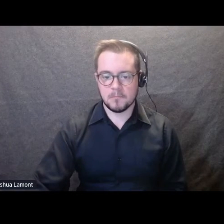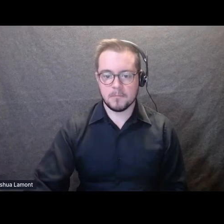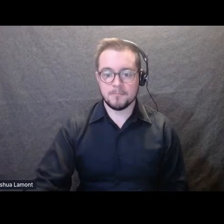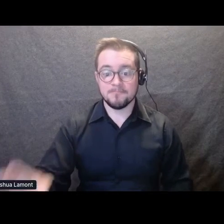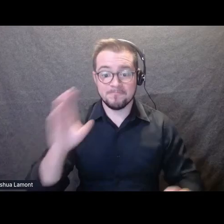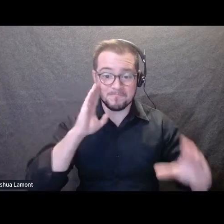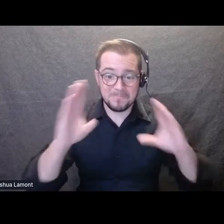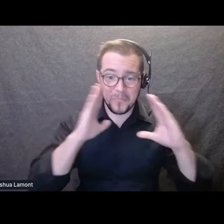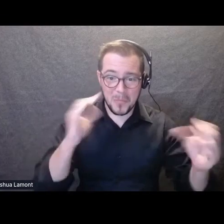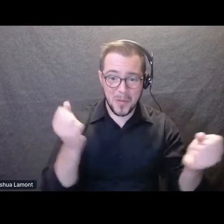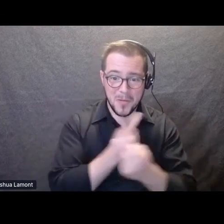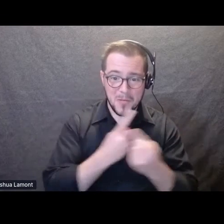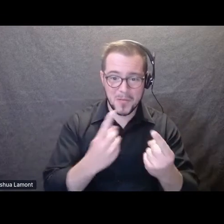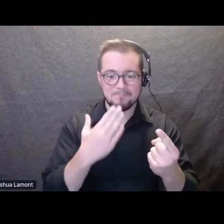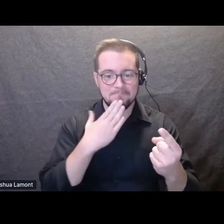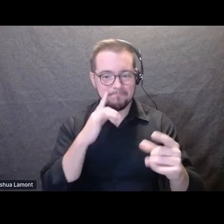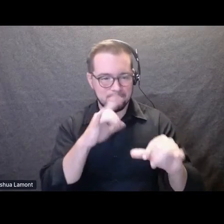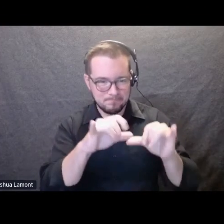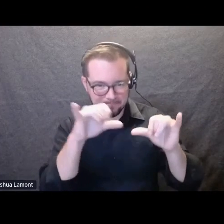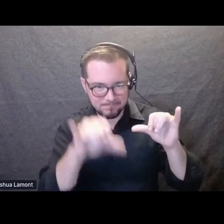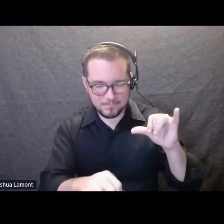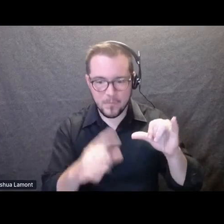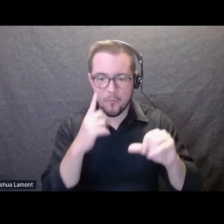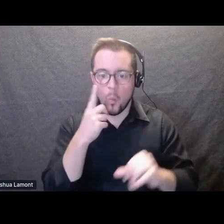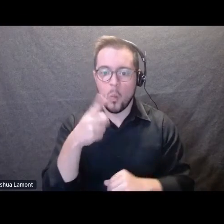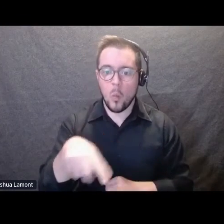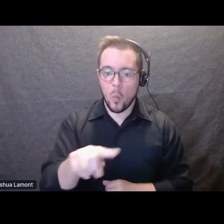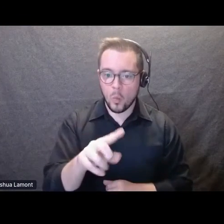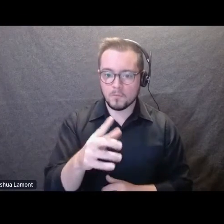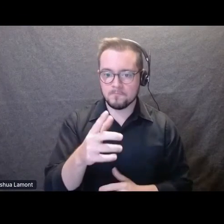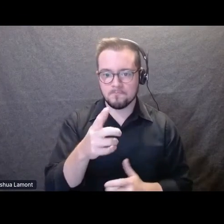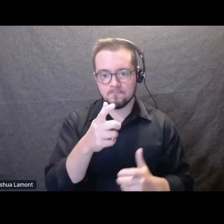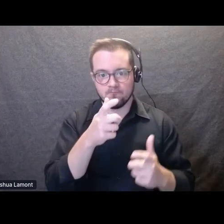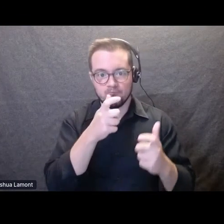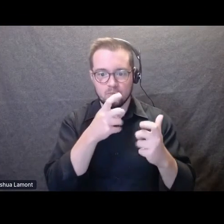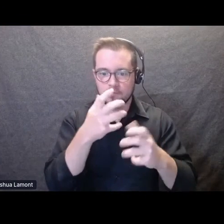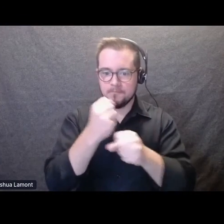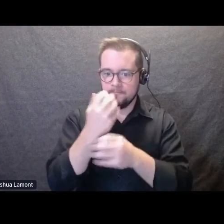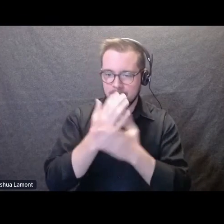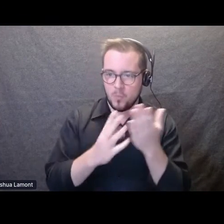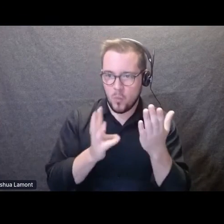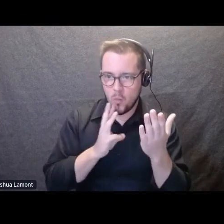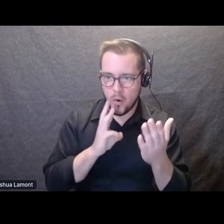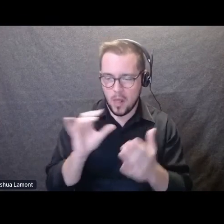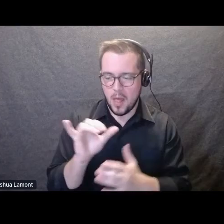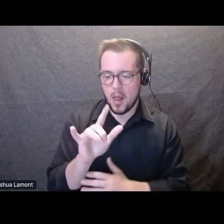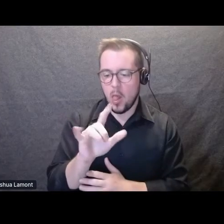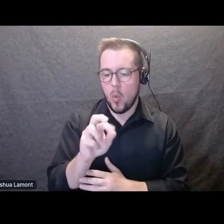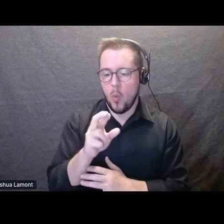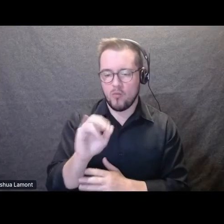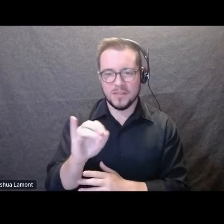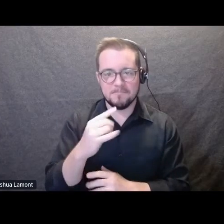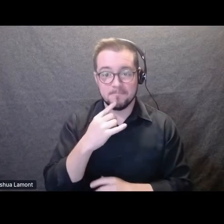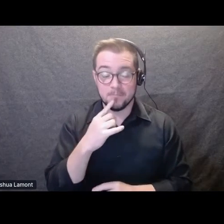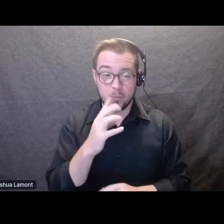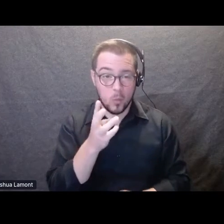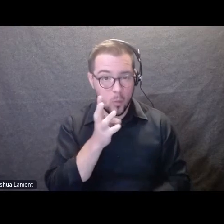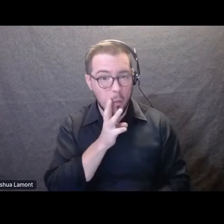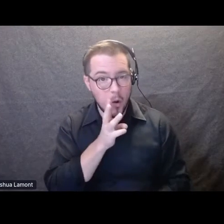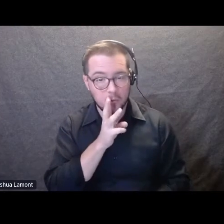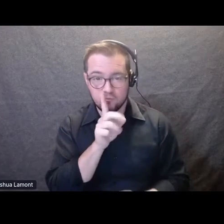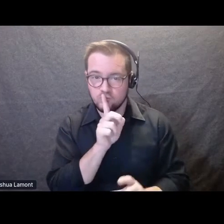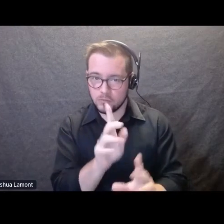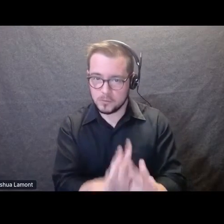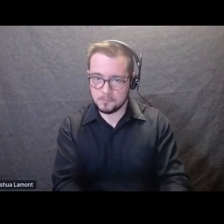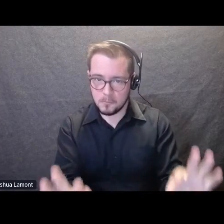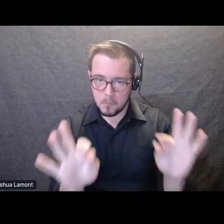Hello, everyone. Thanks for sticking around. For those who are getting some water, like Lori said, water is very, very important. Just waiting